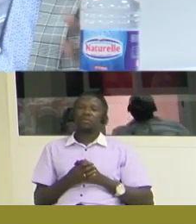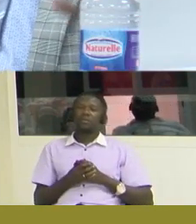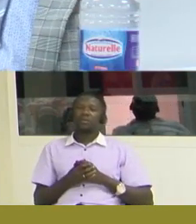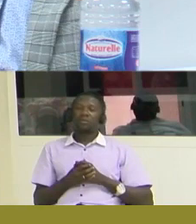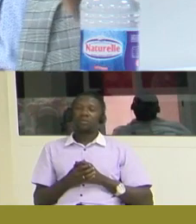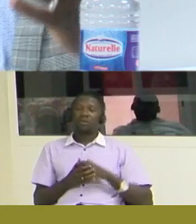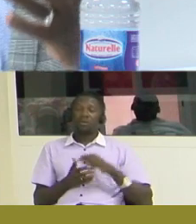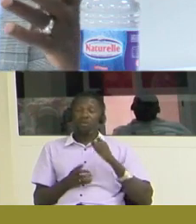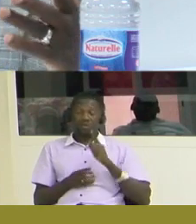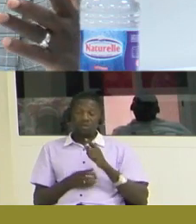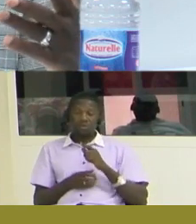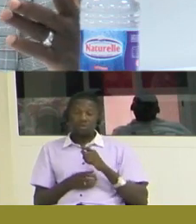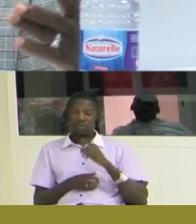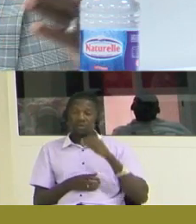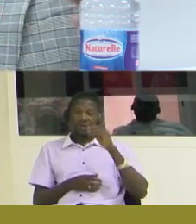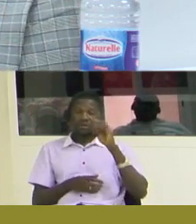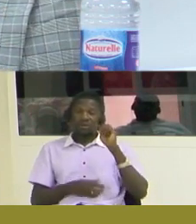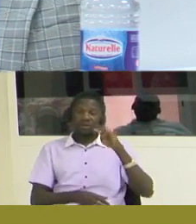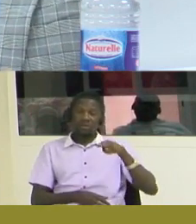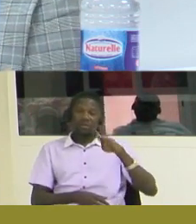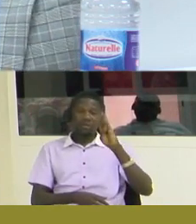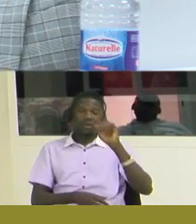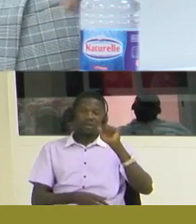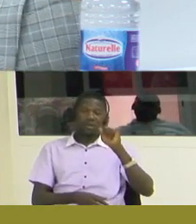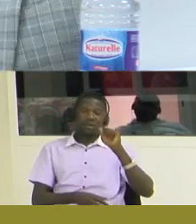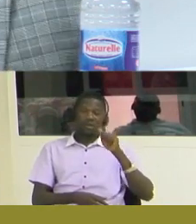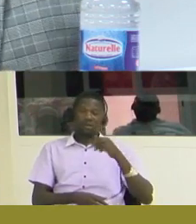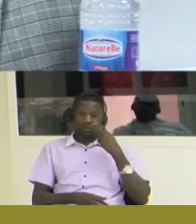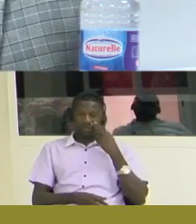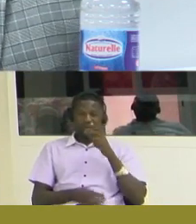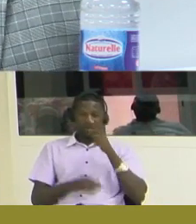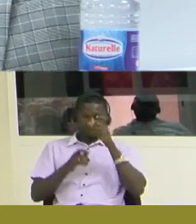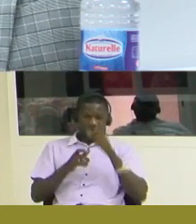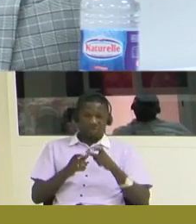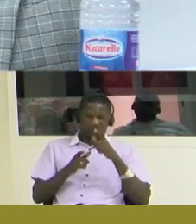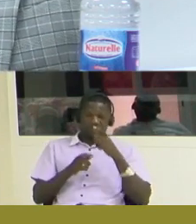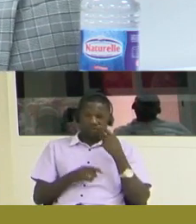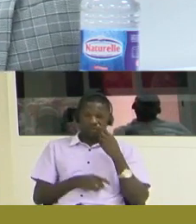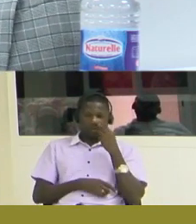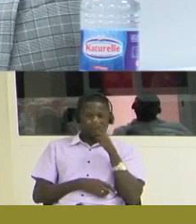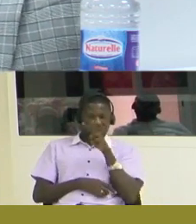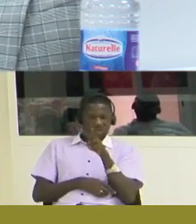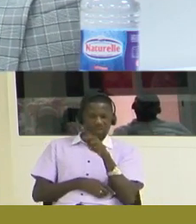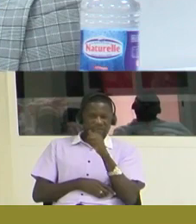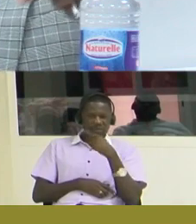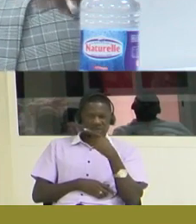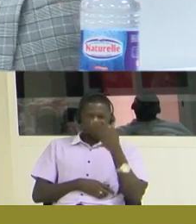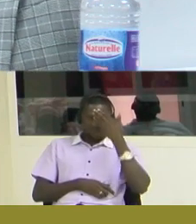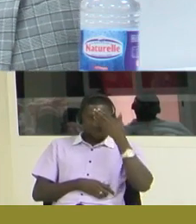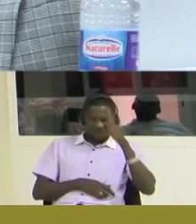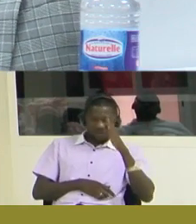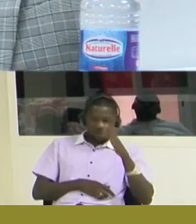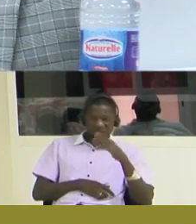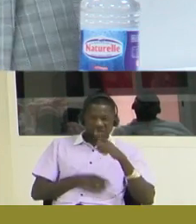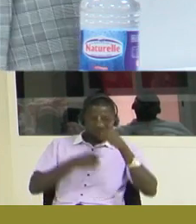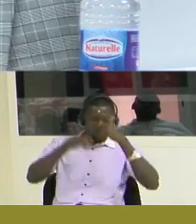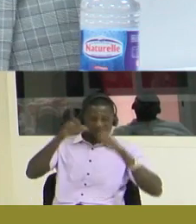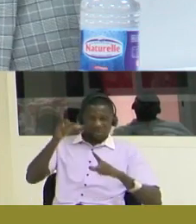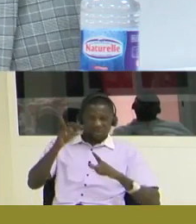where he could see from your conduct that you wanted something one does not necessarily have to